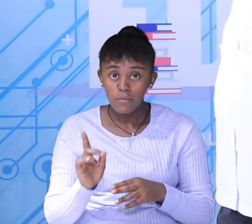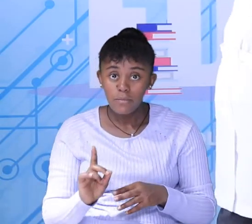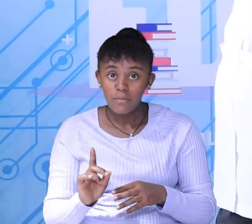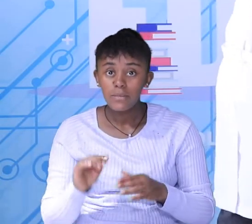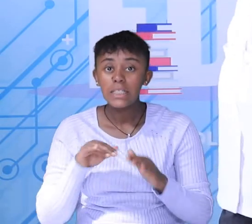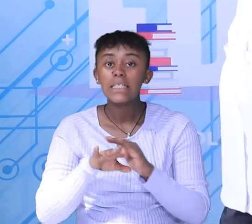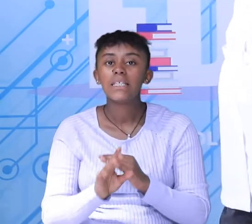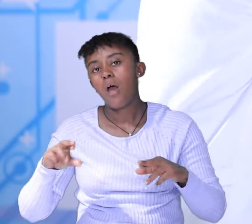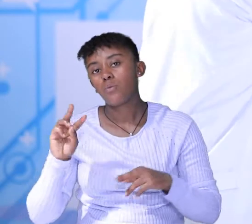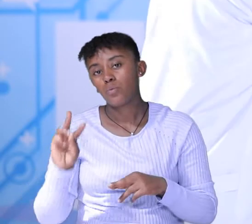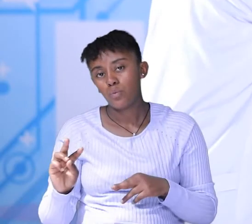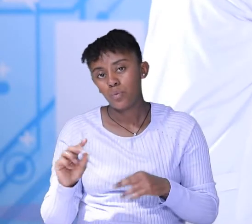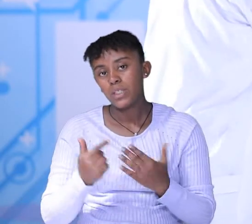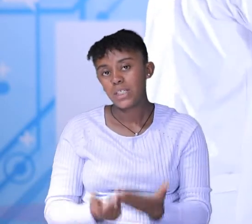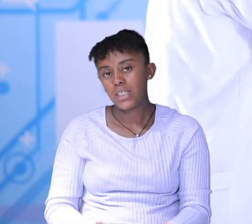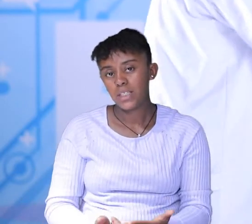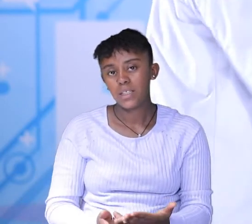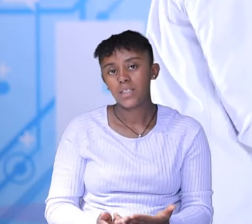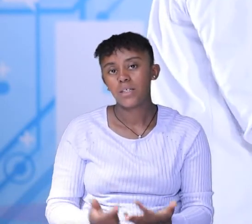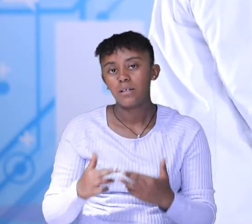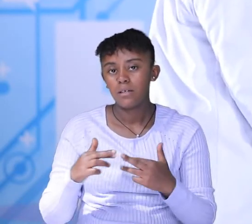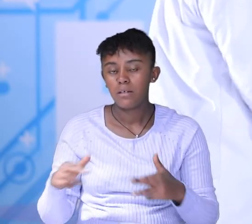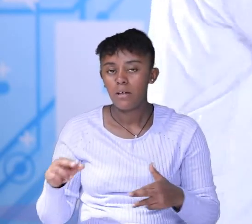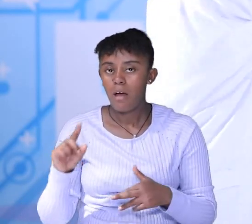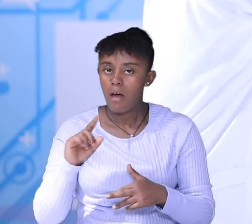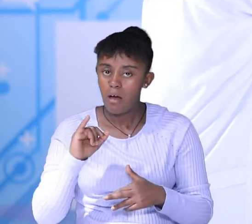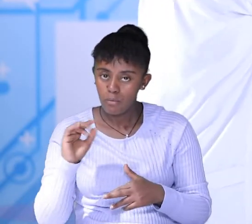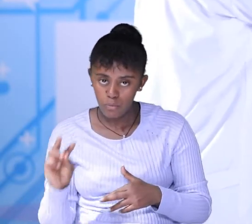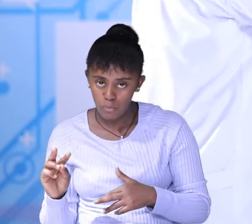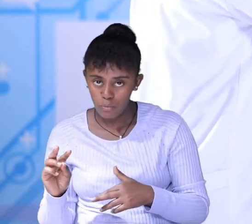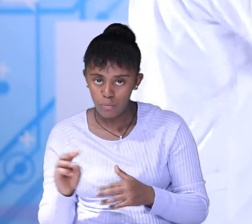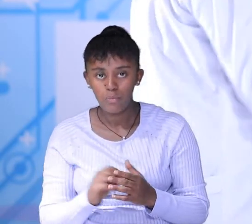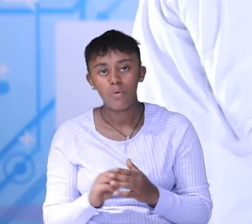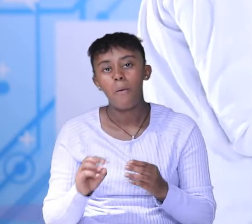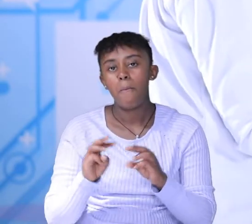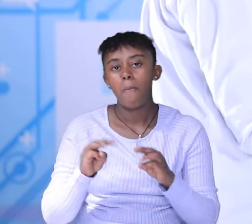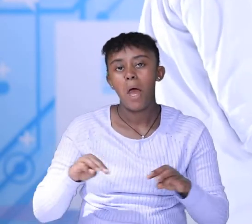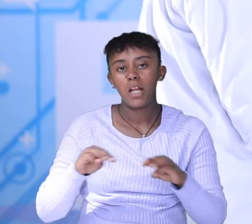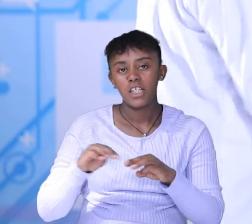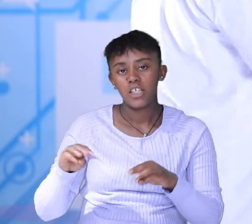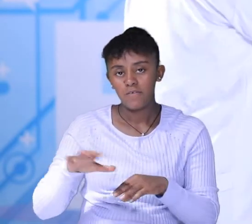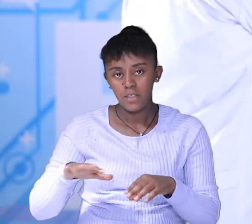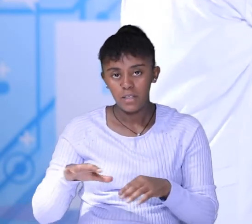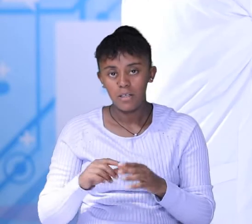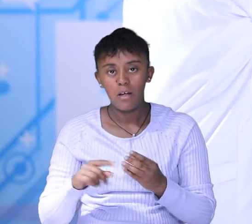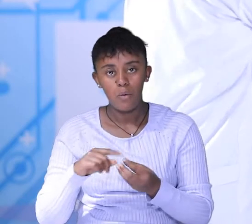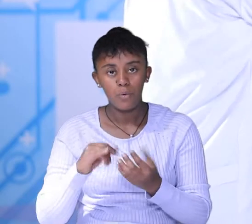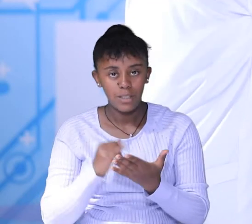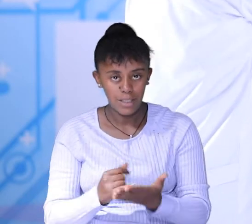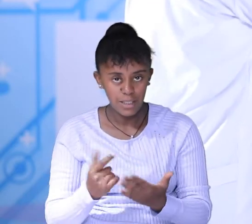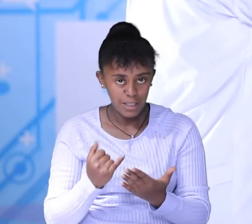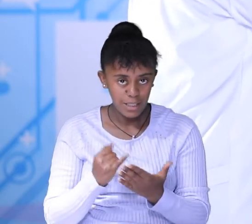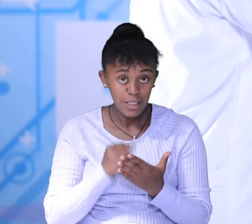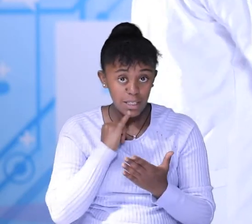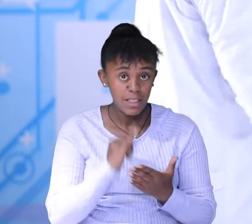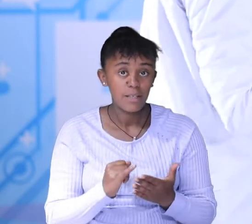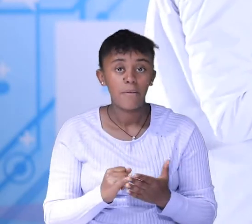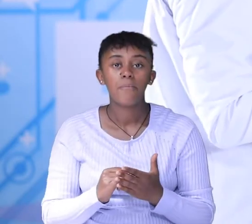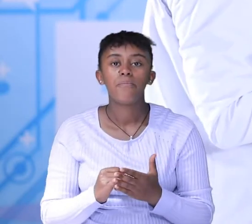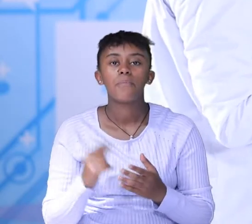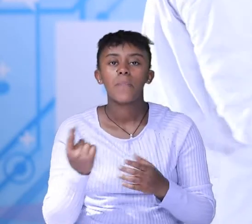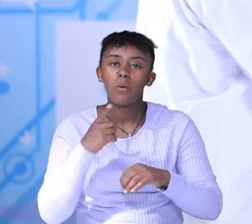mu naught, permeability of free space, current I over 2 pi r, directly proportional to the current